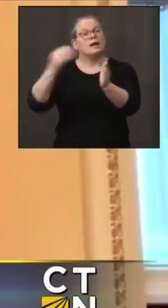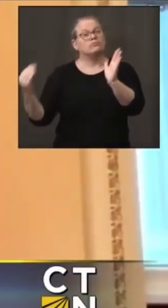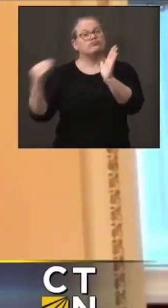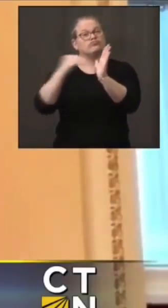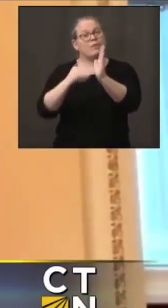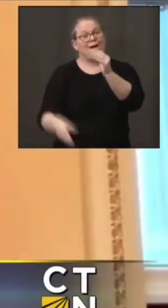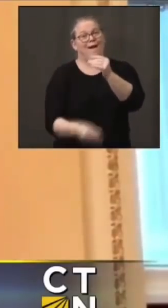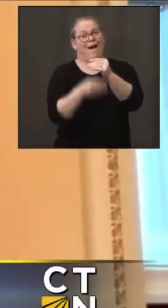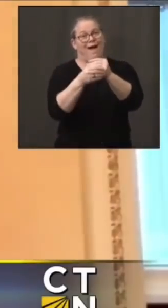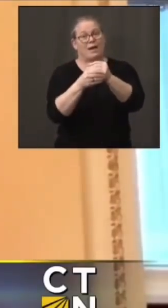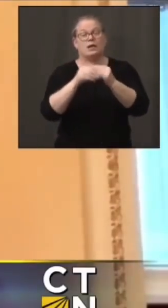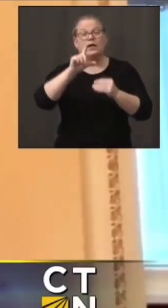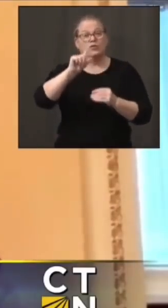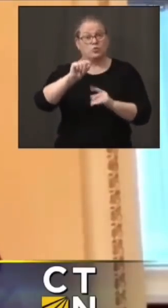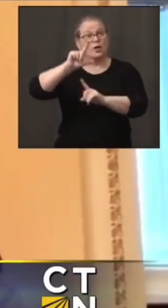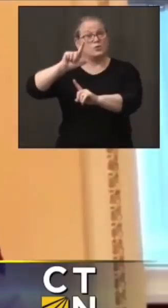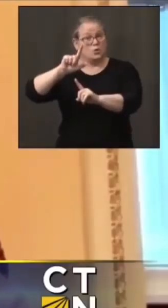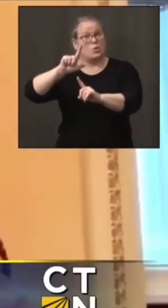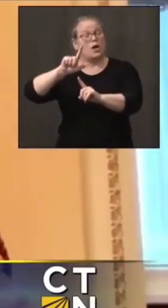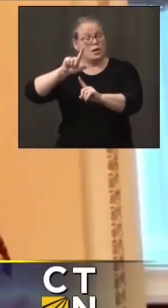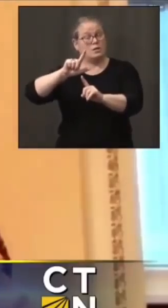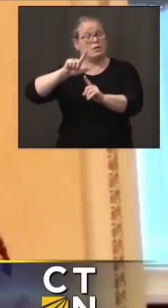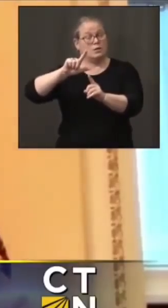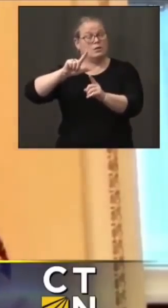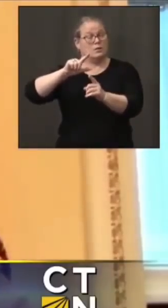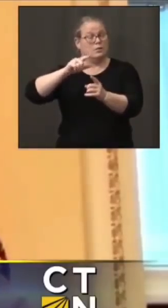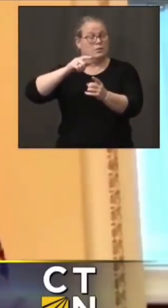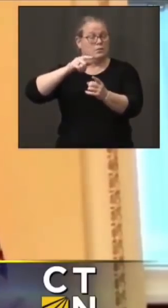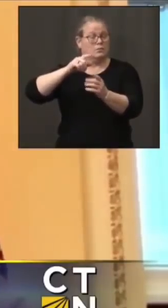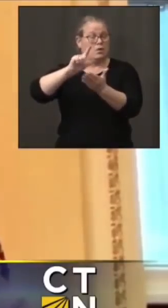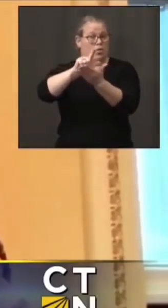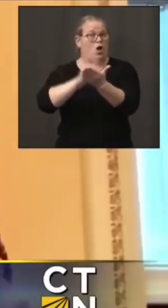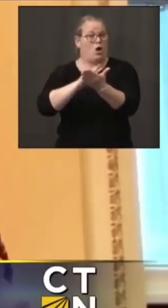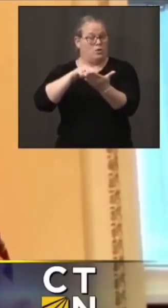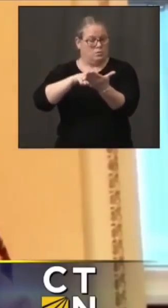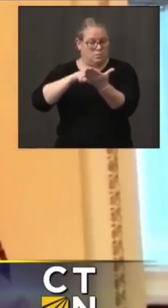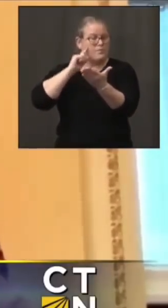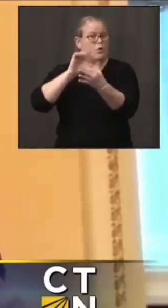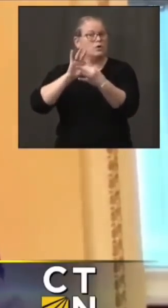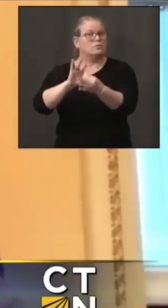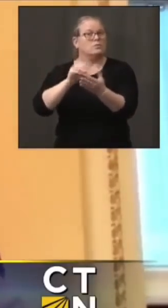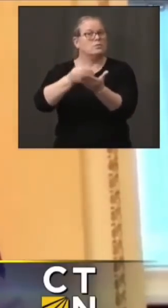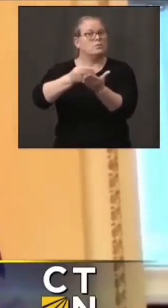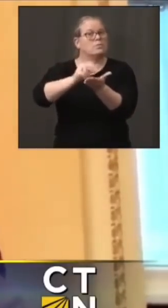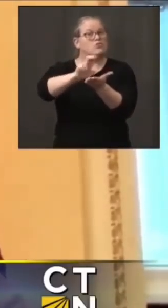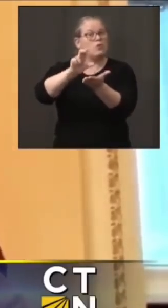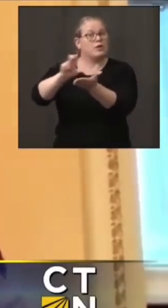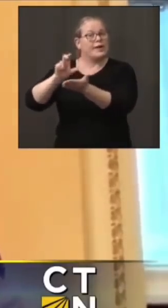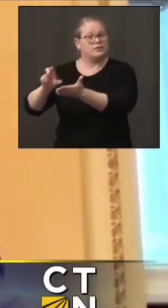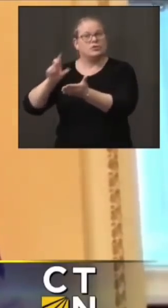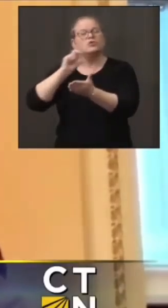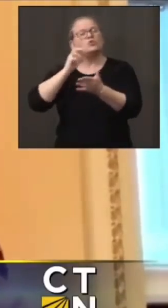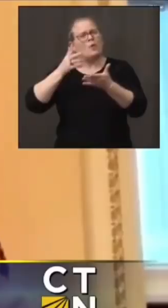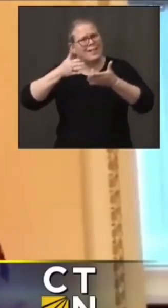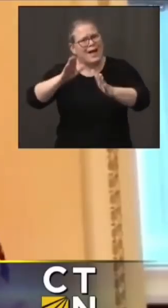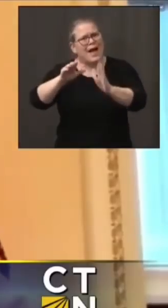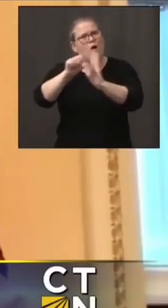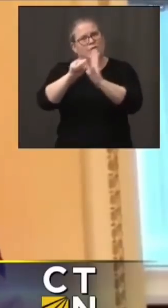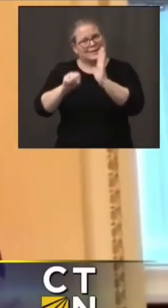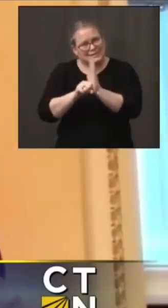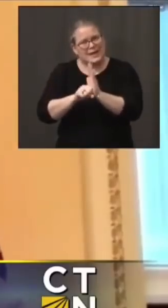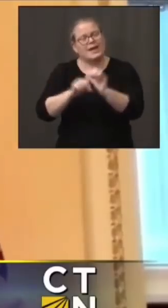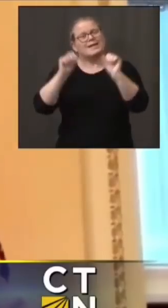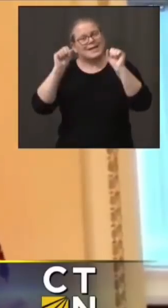2021 appropriations bills, to be able to give the states that capacity building so that in